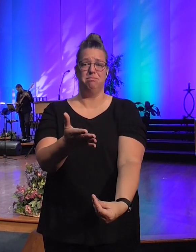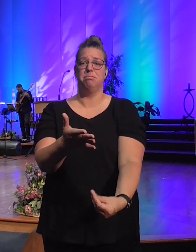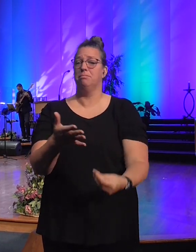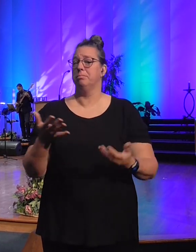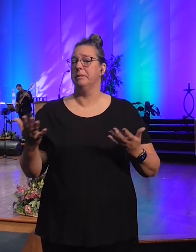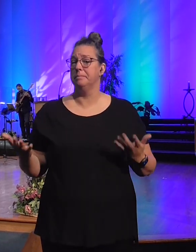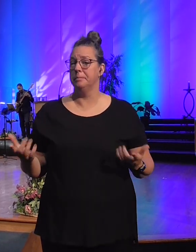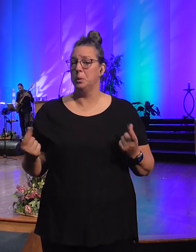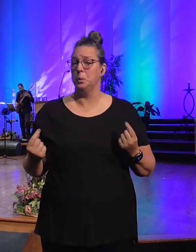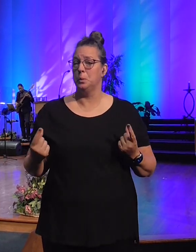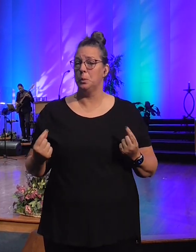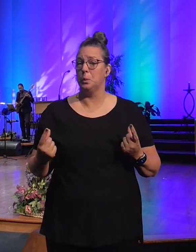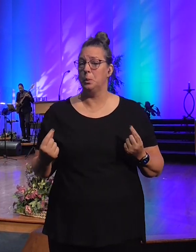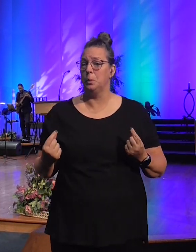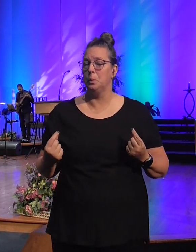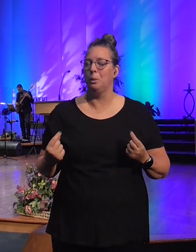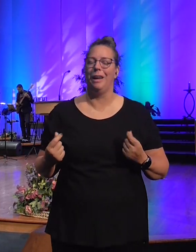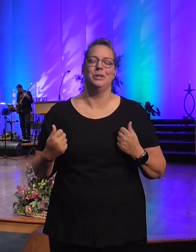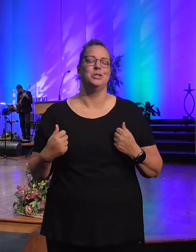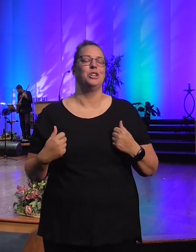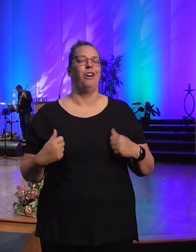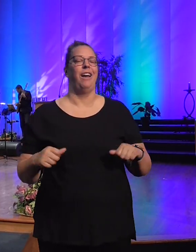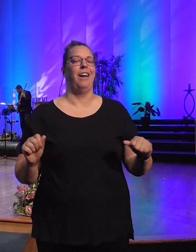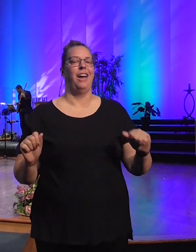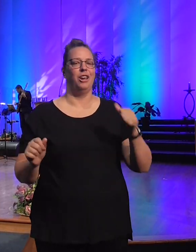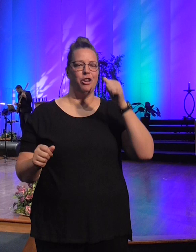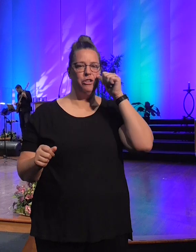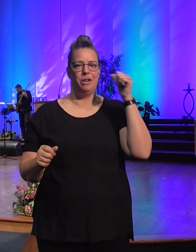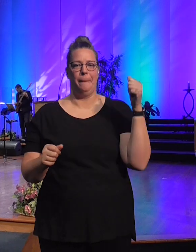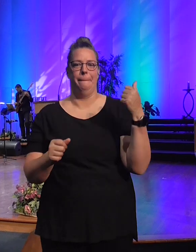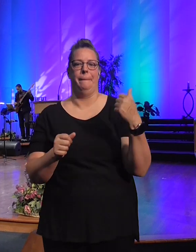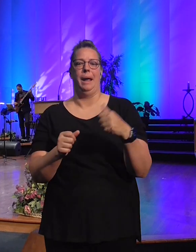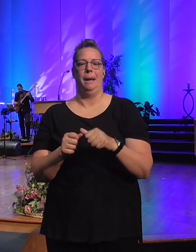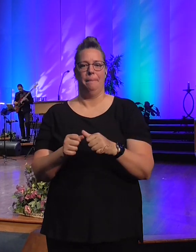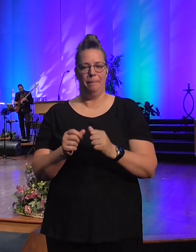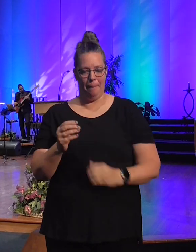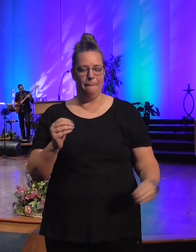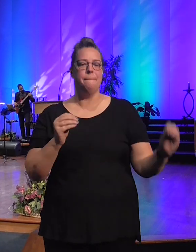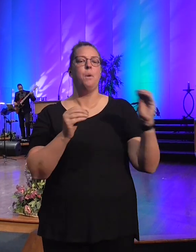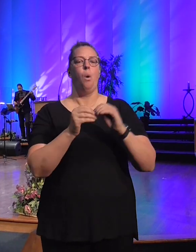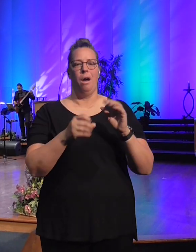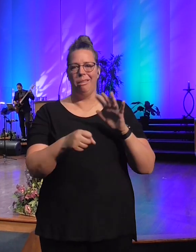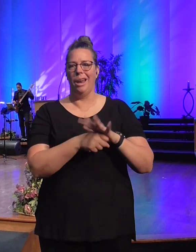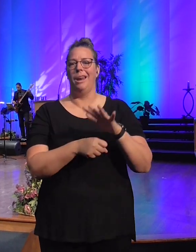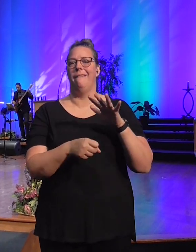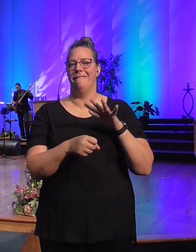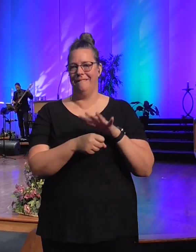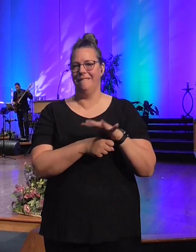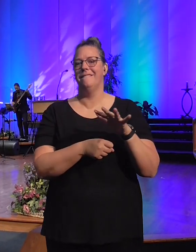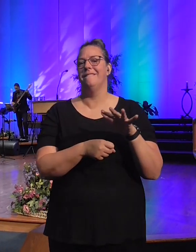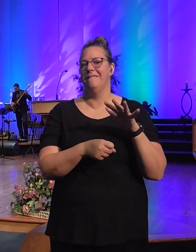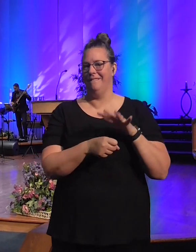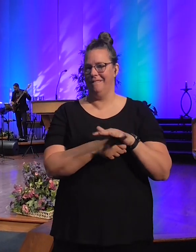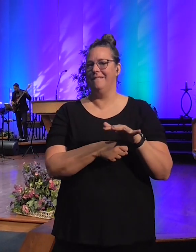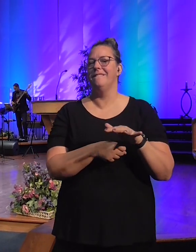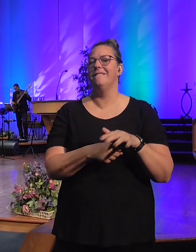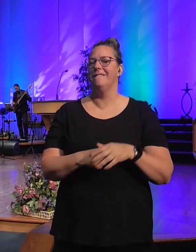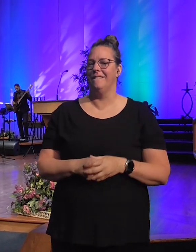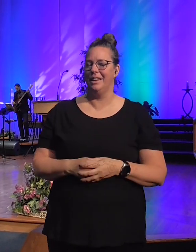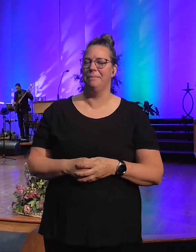hand, just try and remember there's more than enough.